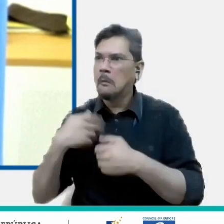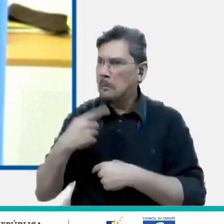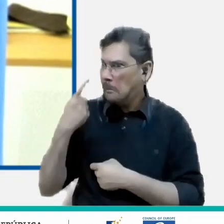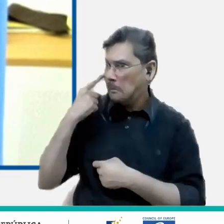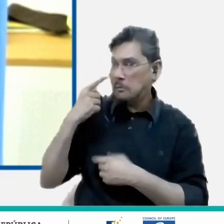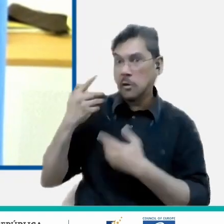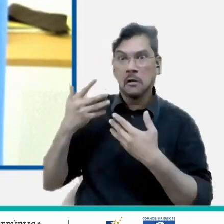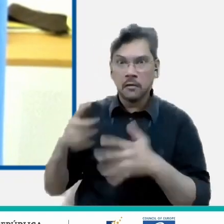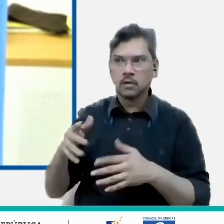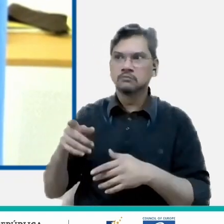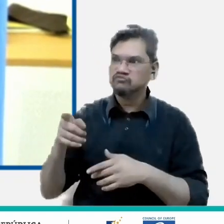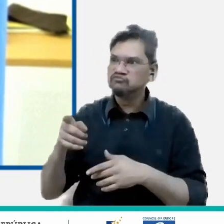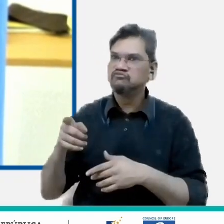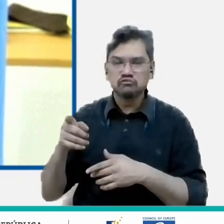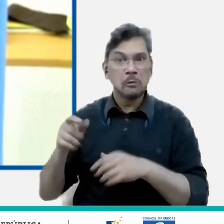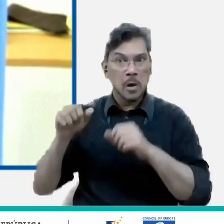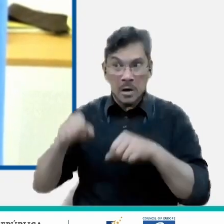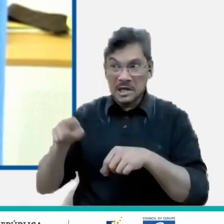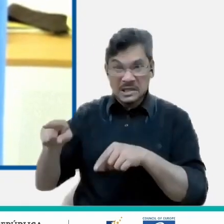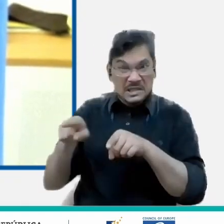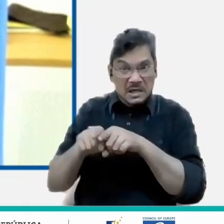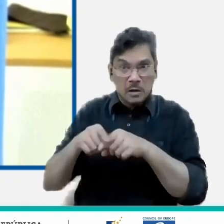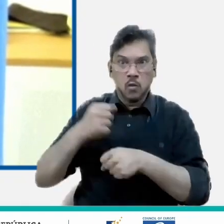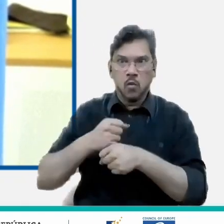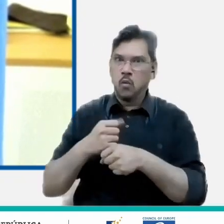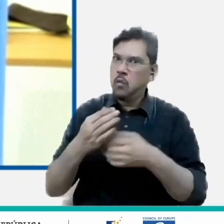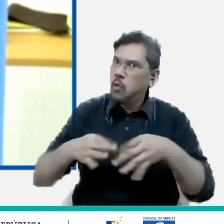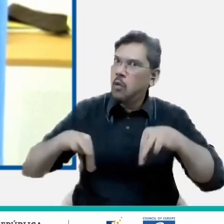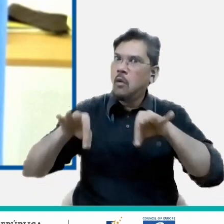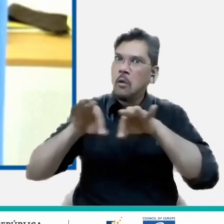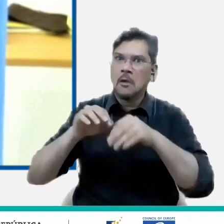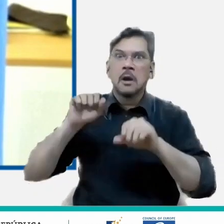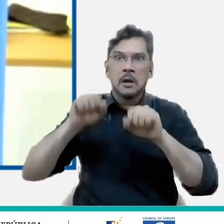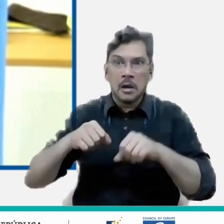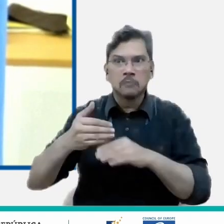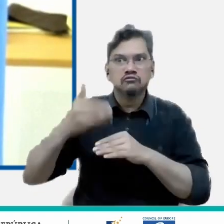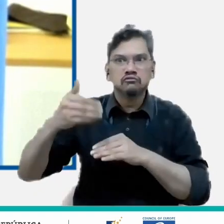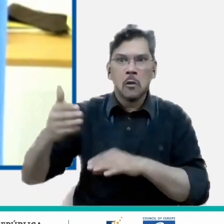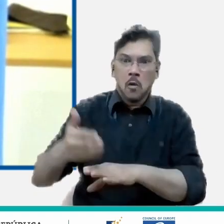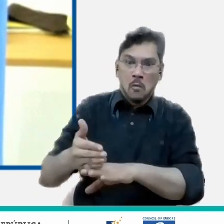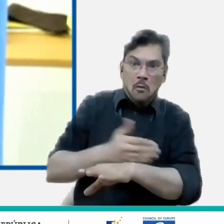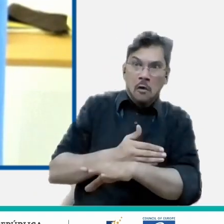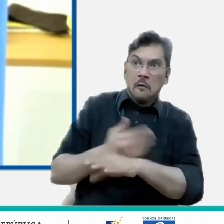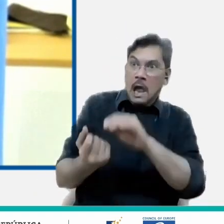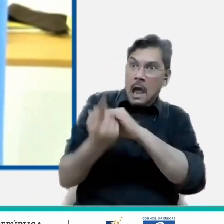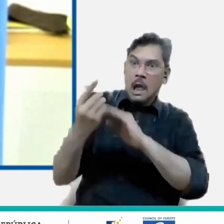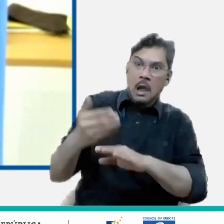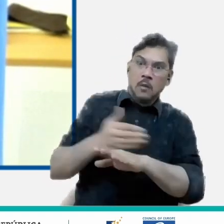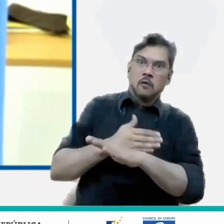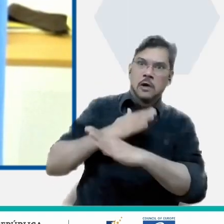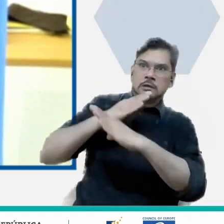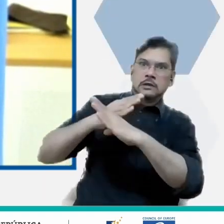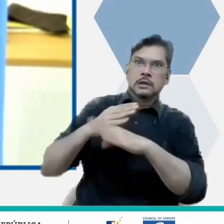that. And I would be very happy if there is time later in the discussion to share some of these experiences with